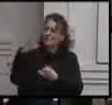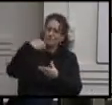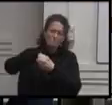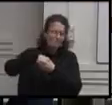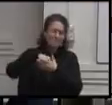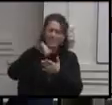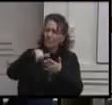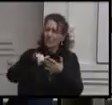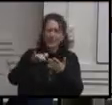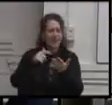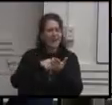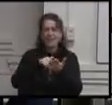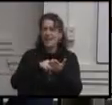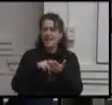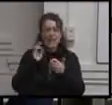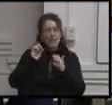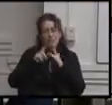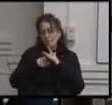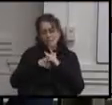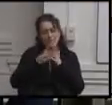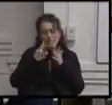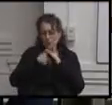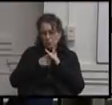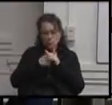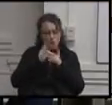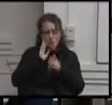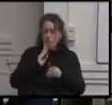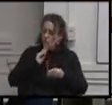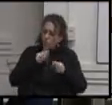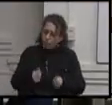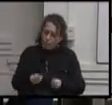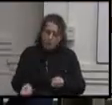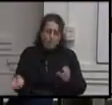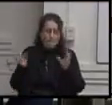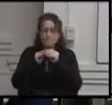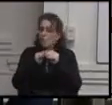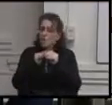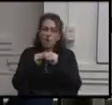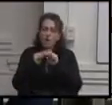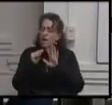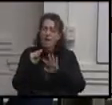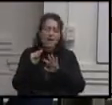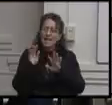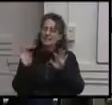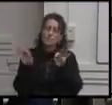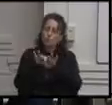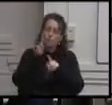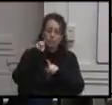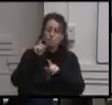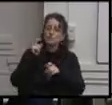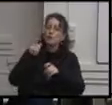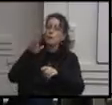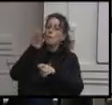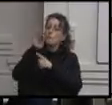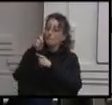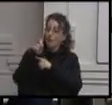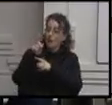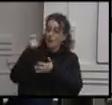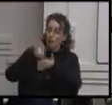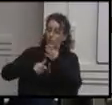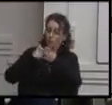costing you more day one, because the energy costs go more than the bond costs go down, let's save, let's